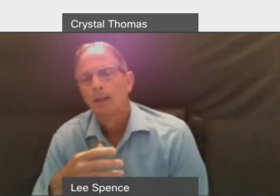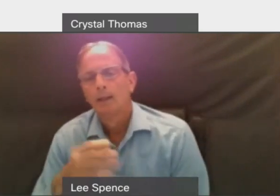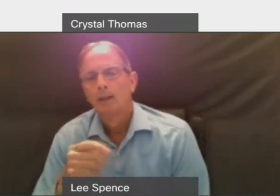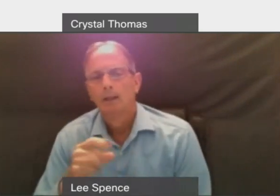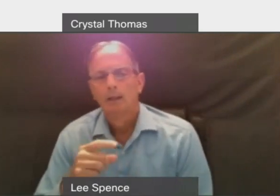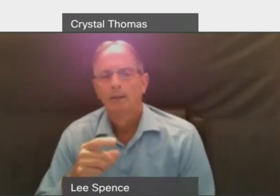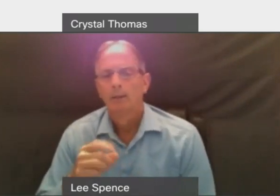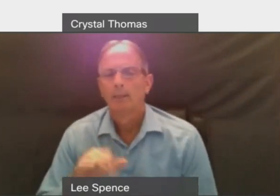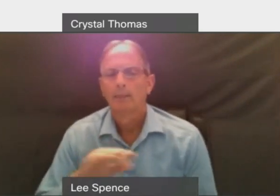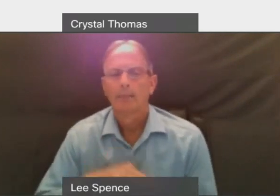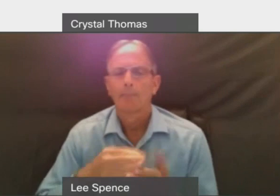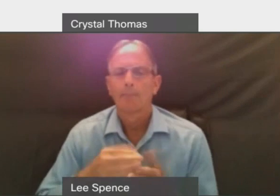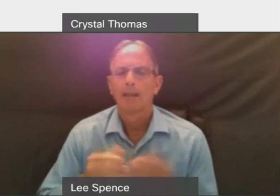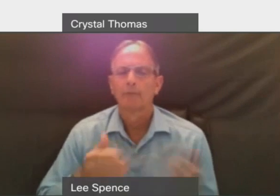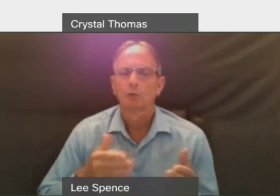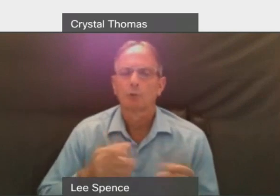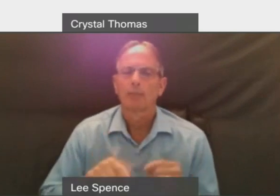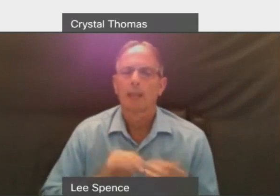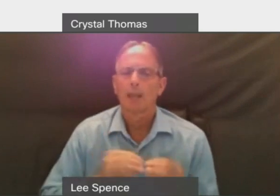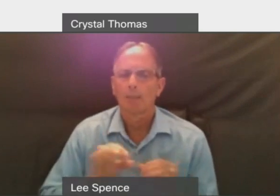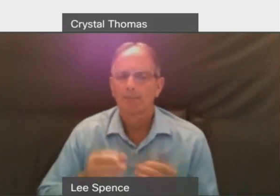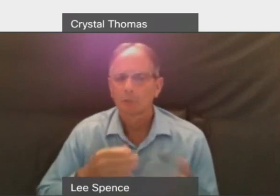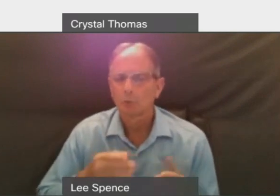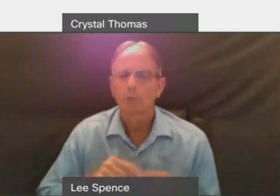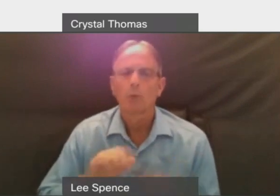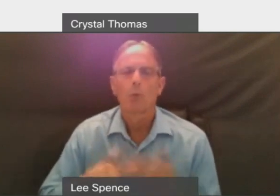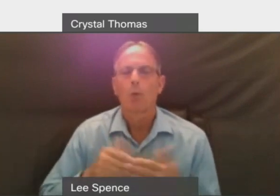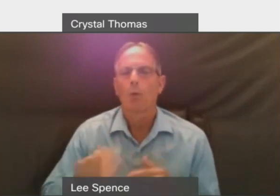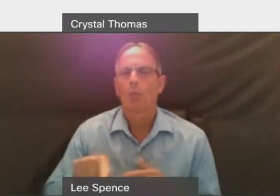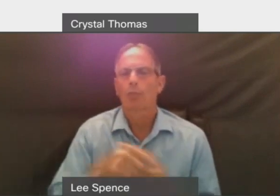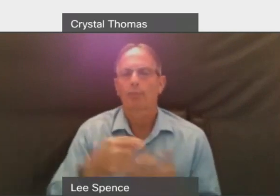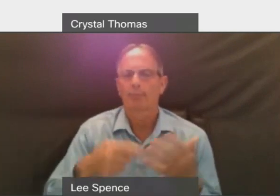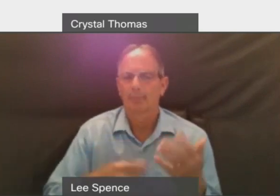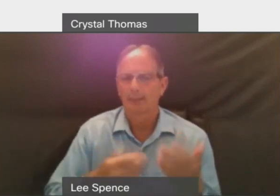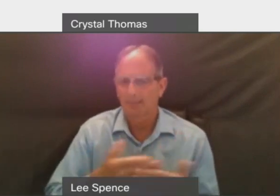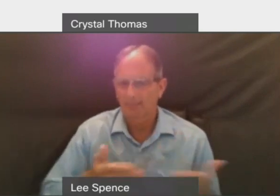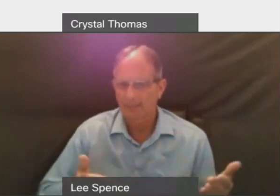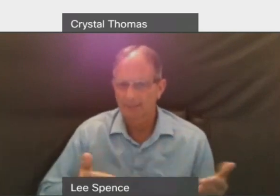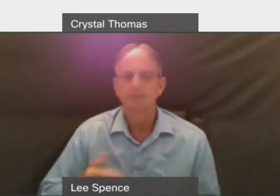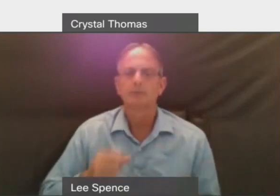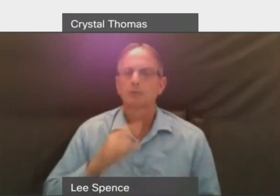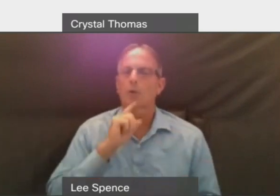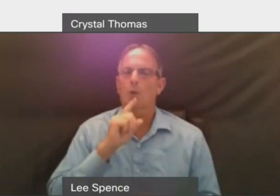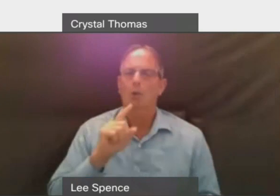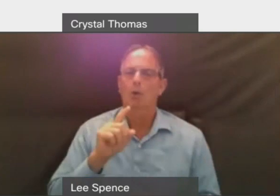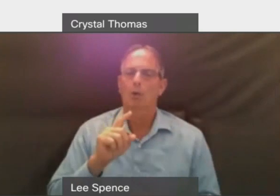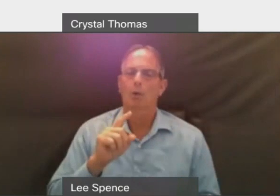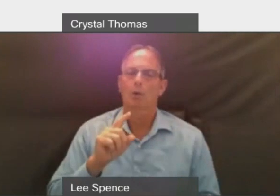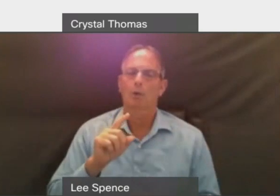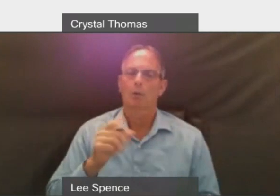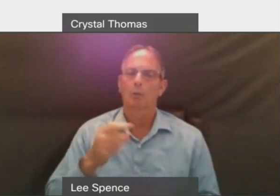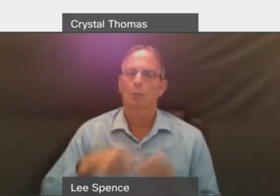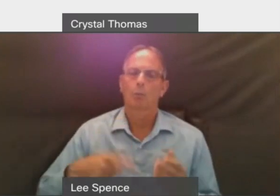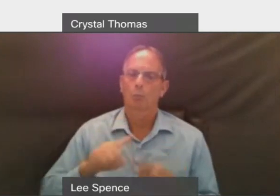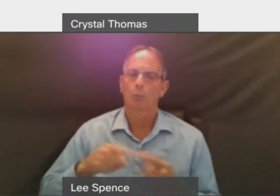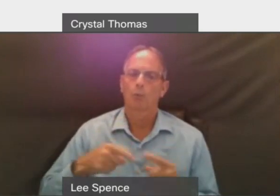cost, the amount of services, the number of services, all of those things are, when we